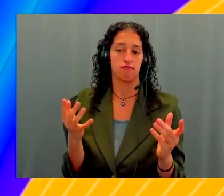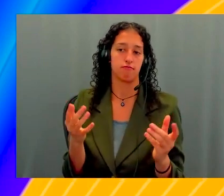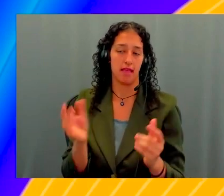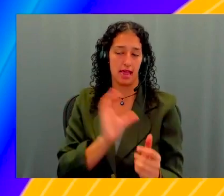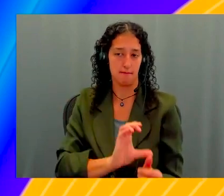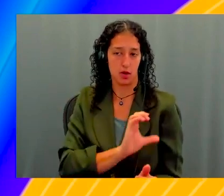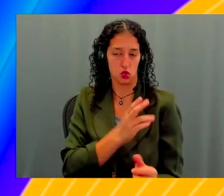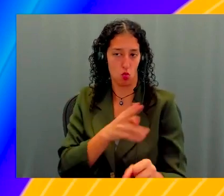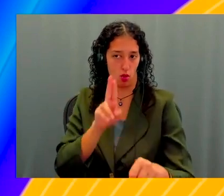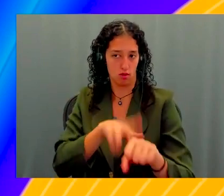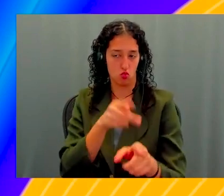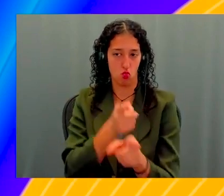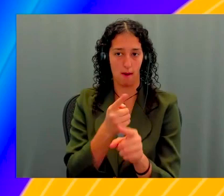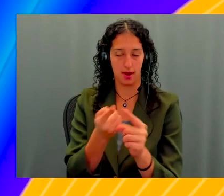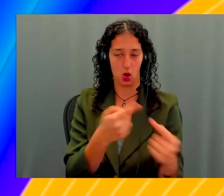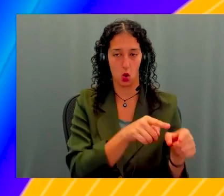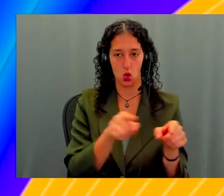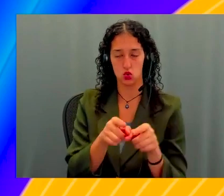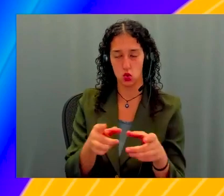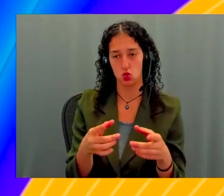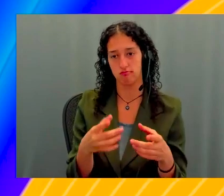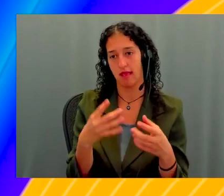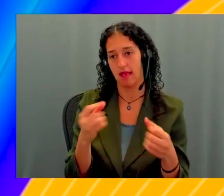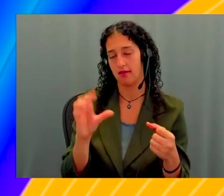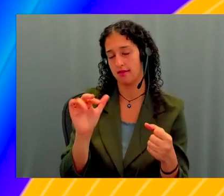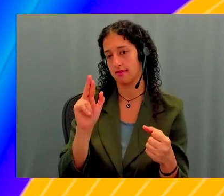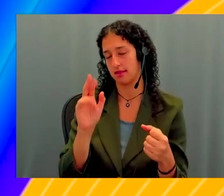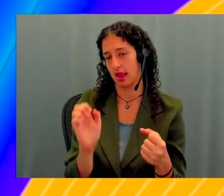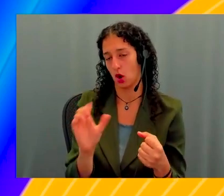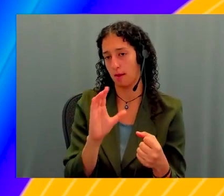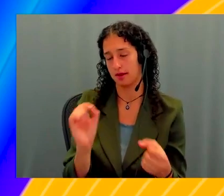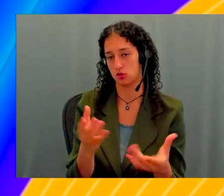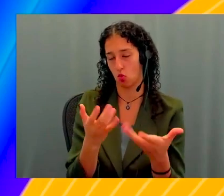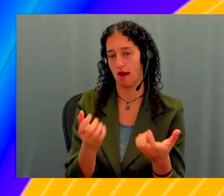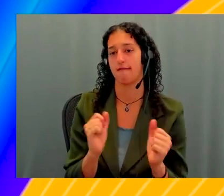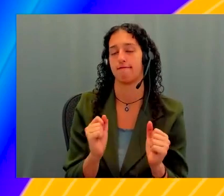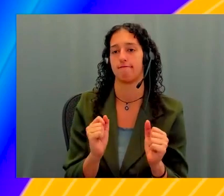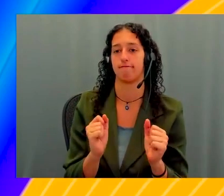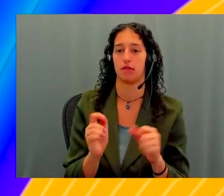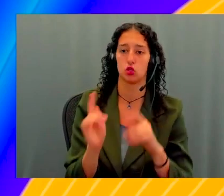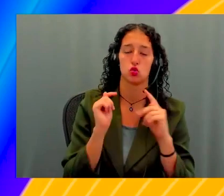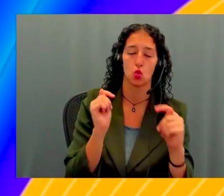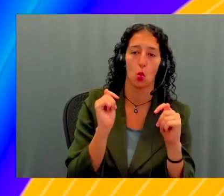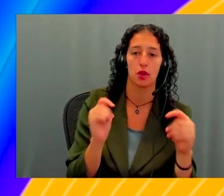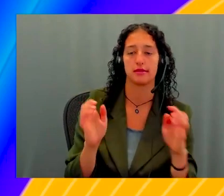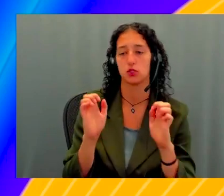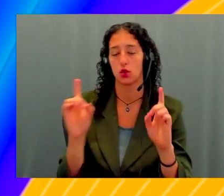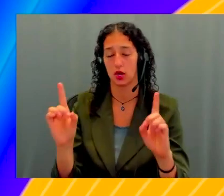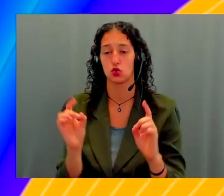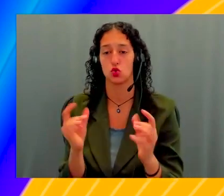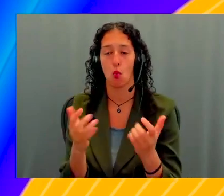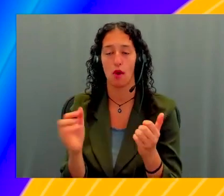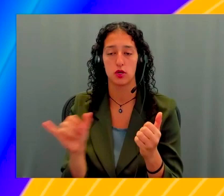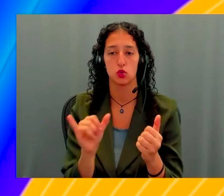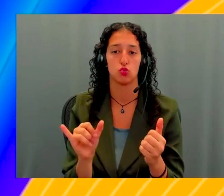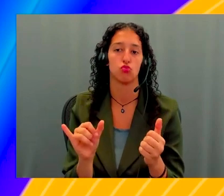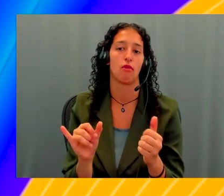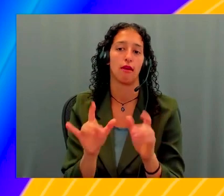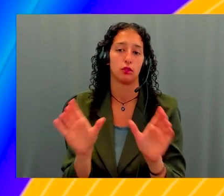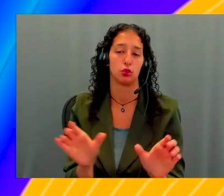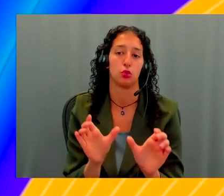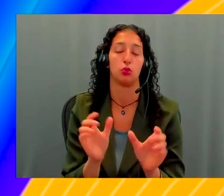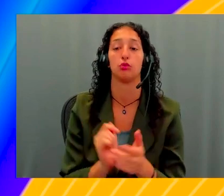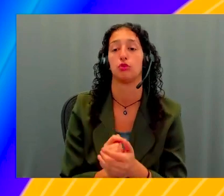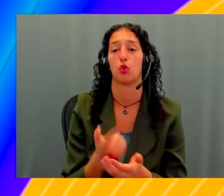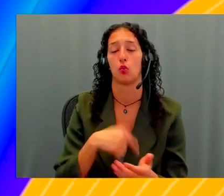but also healthcare companies that want to make animated tutorials, education companies, metaverse companies that are building interactive experiences in XR, AR,